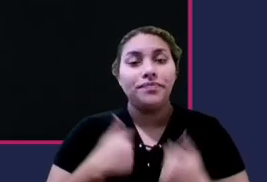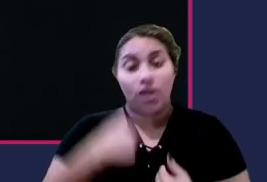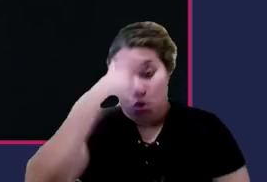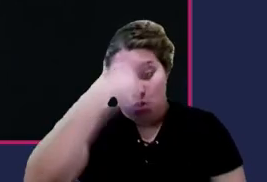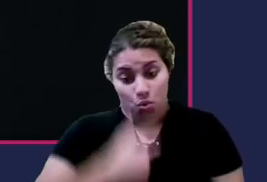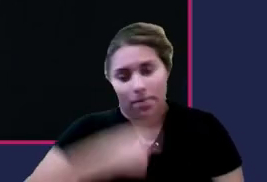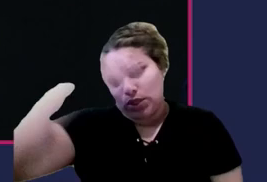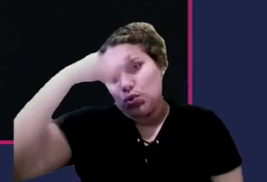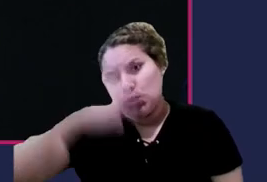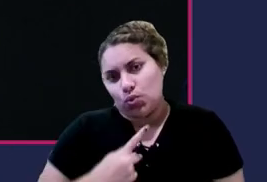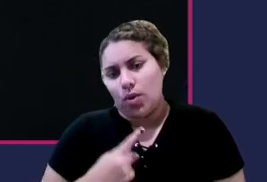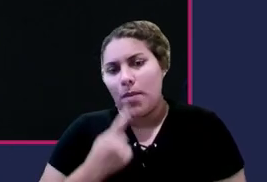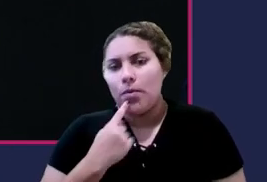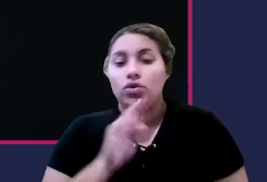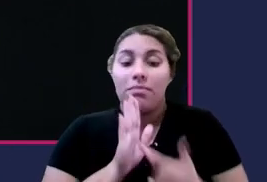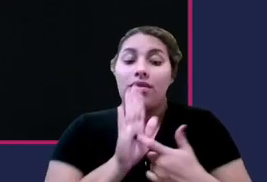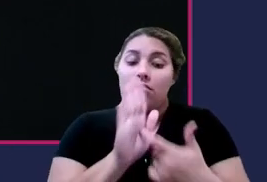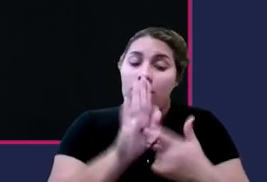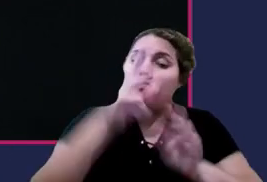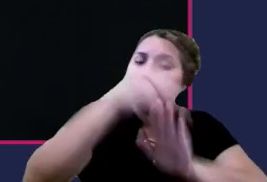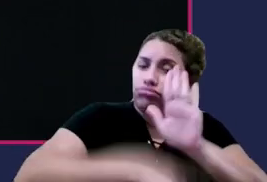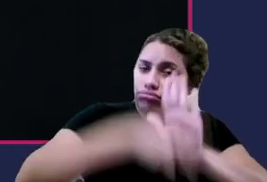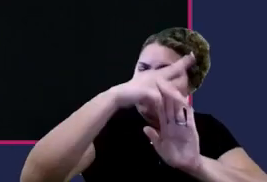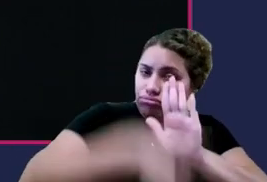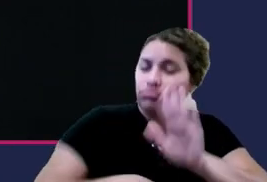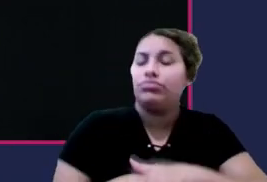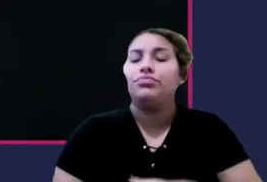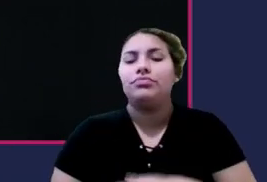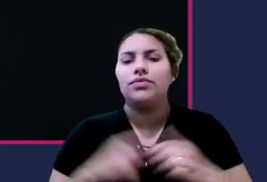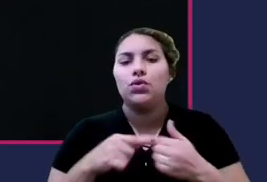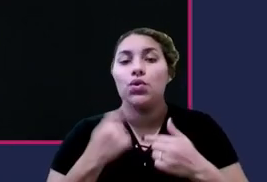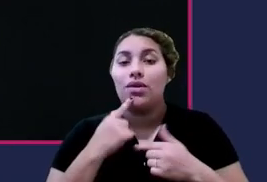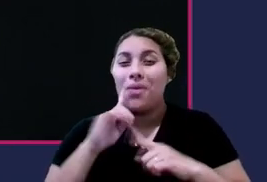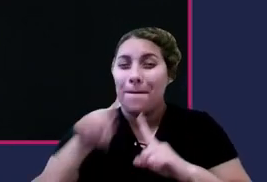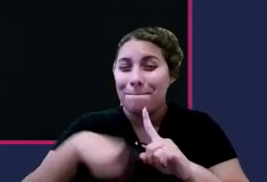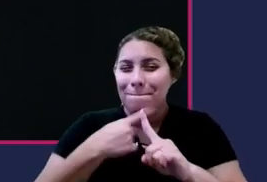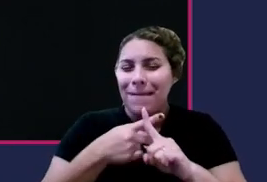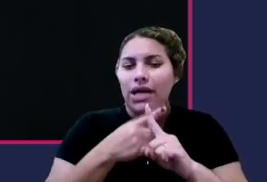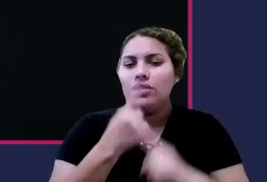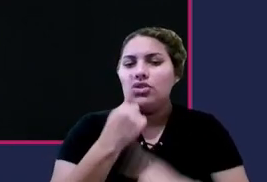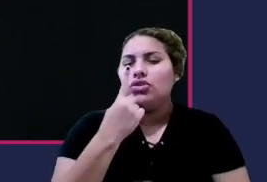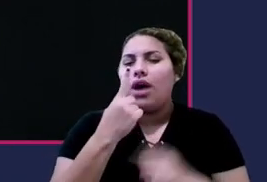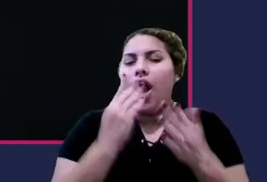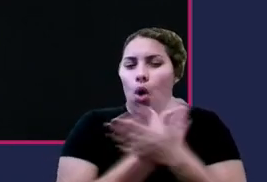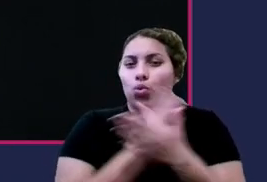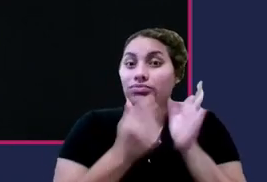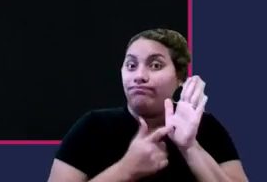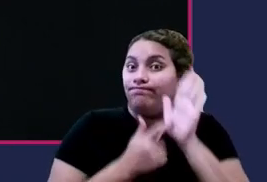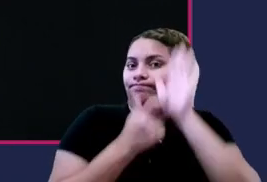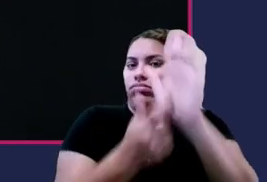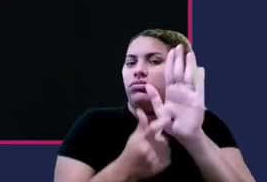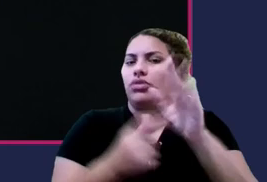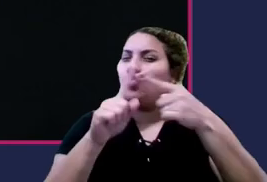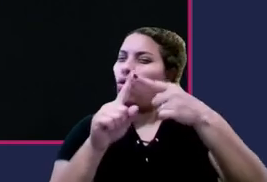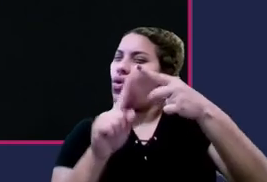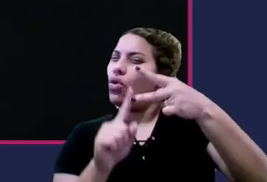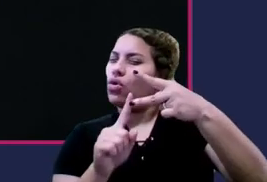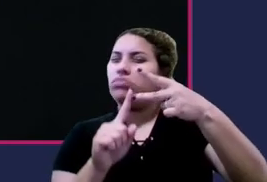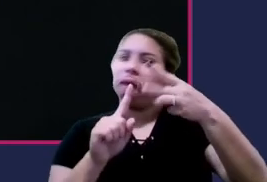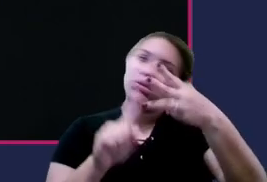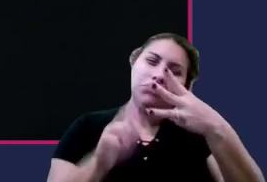That's where we are right now. I managed to present some bills, but I'd like to highlight